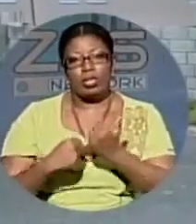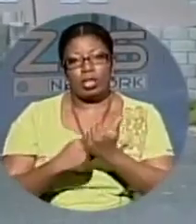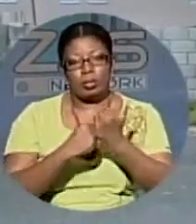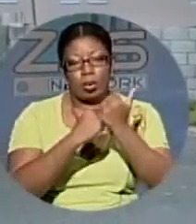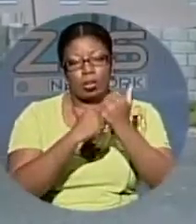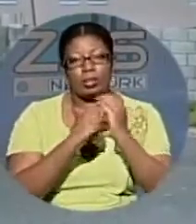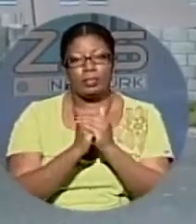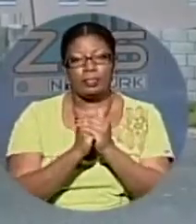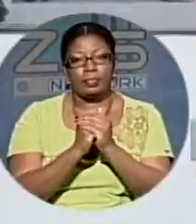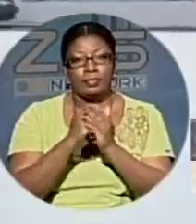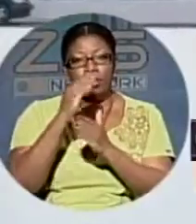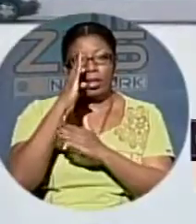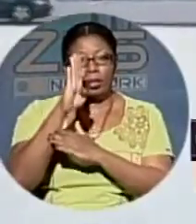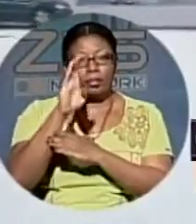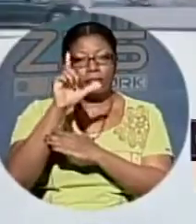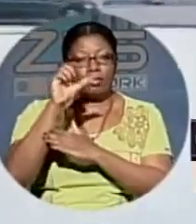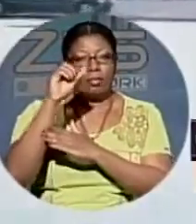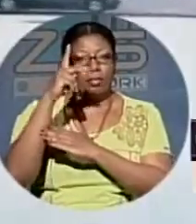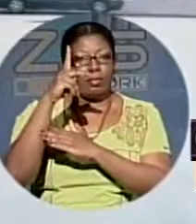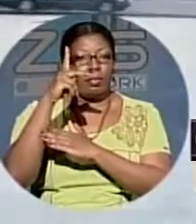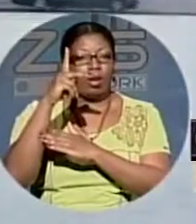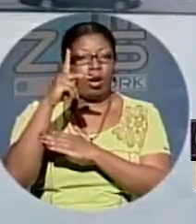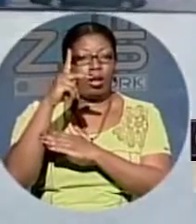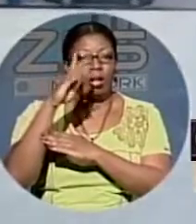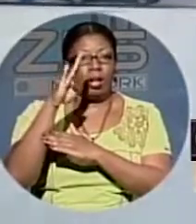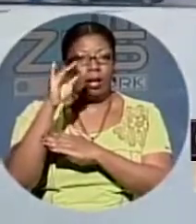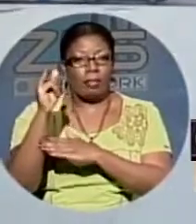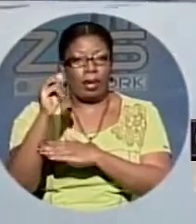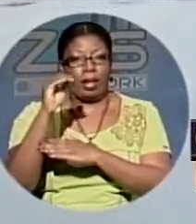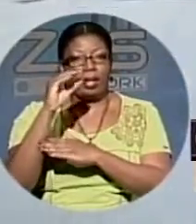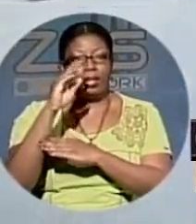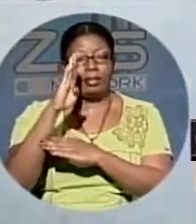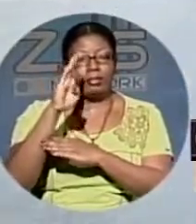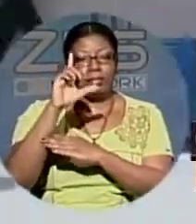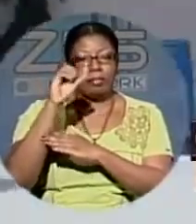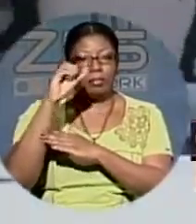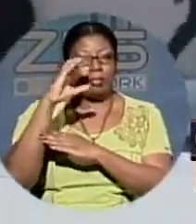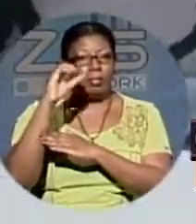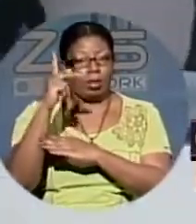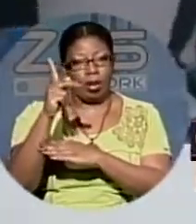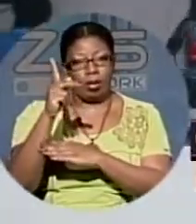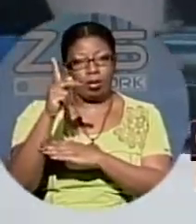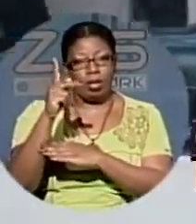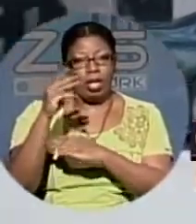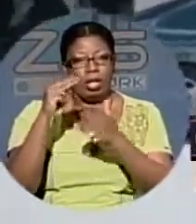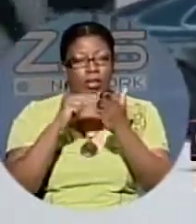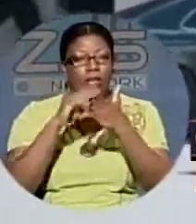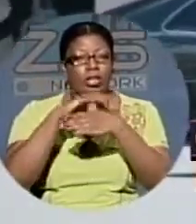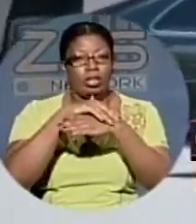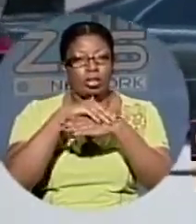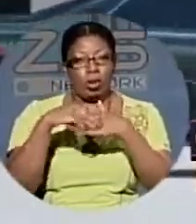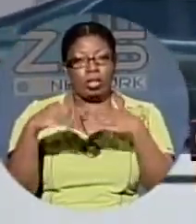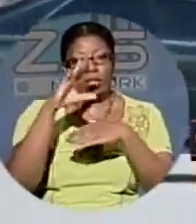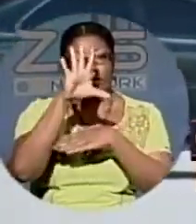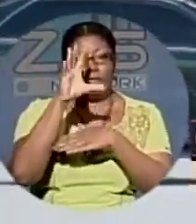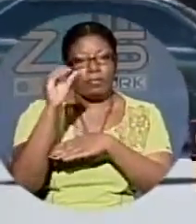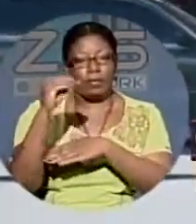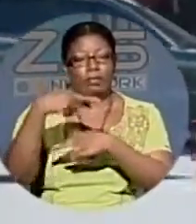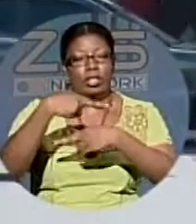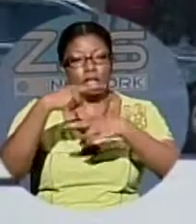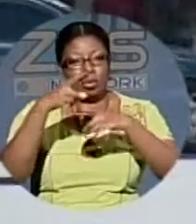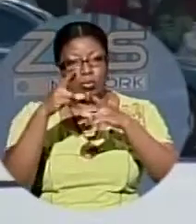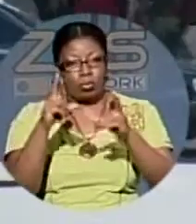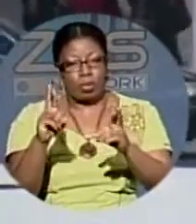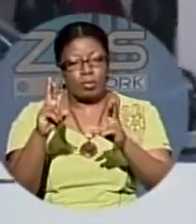Block by block has led to this. The construction of the new $8 million and counting 50-room construction of Bahamas